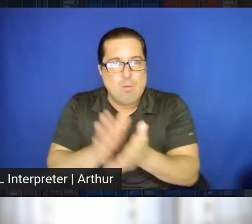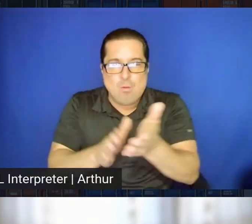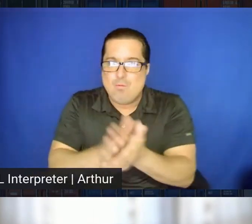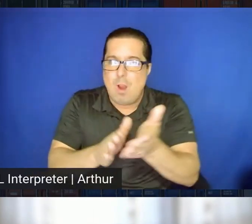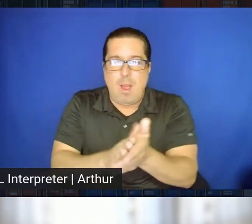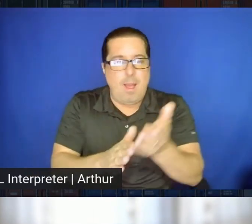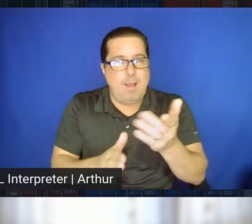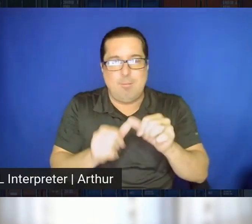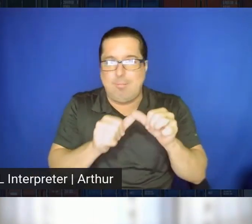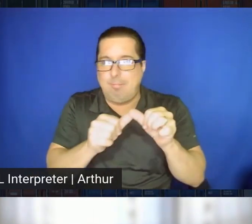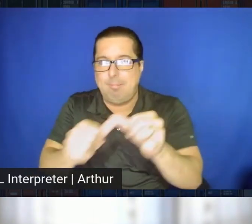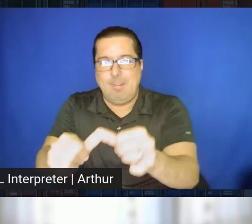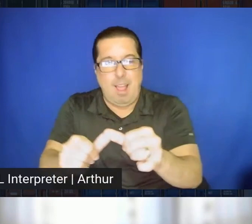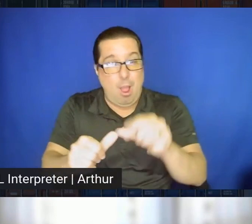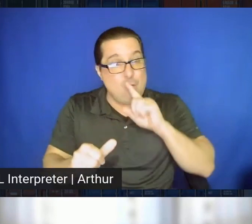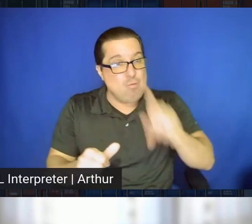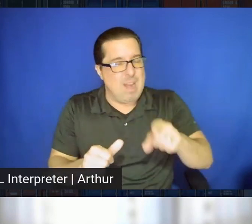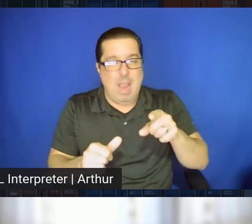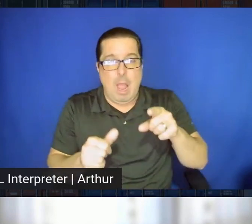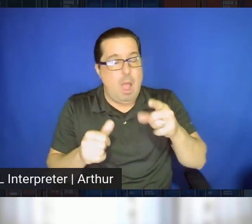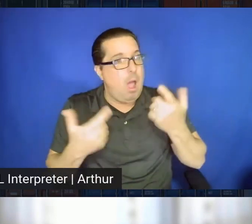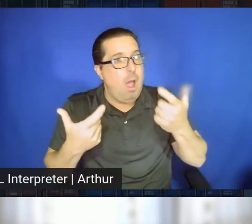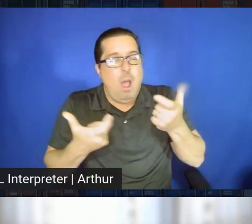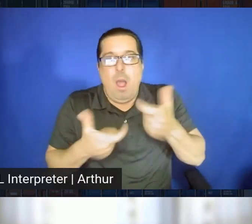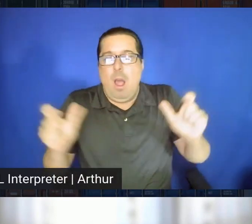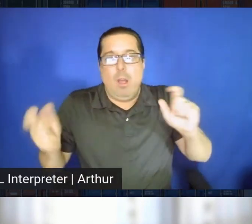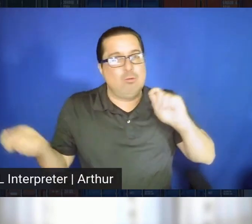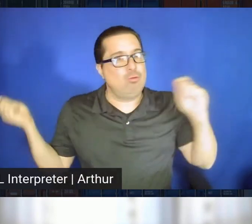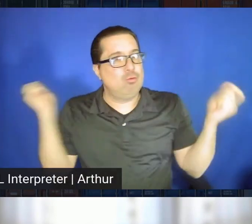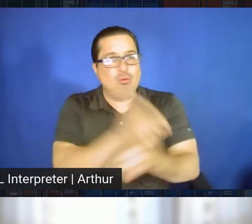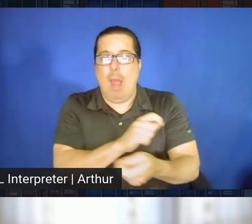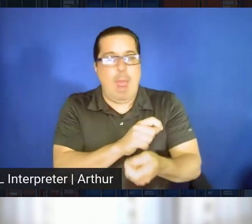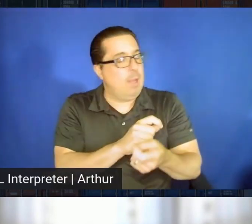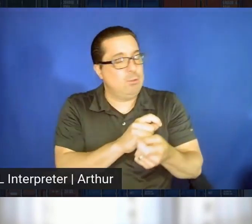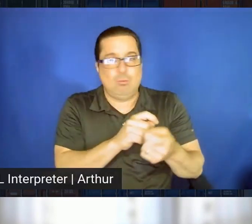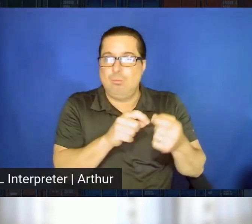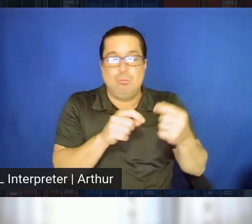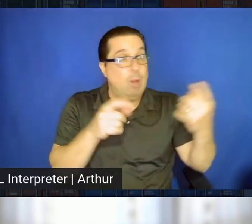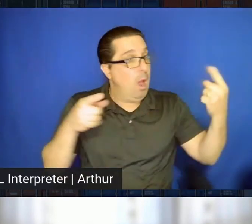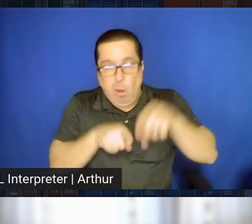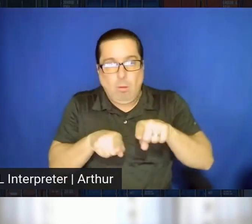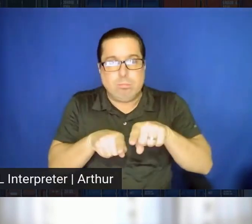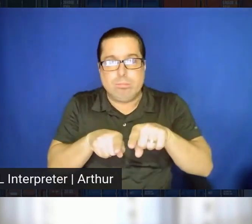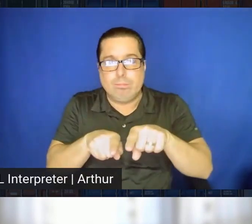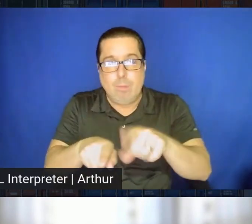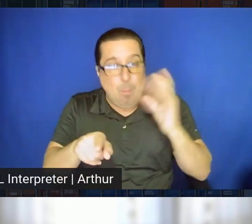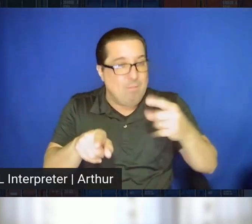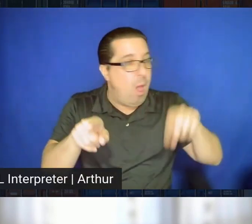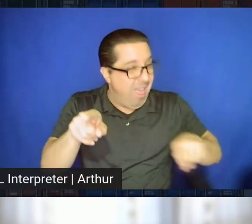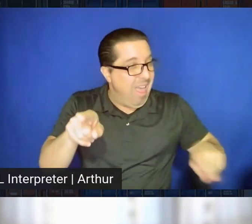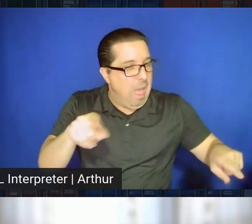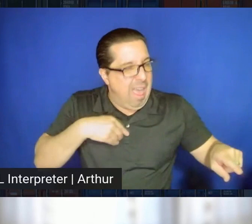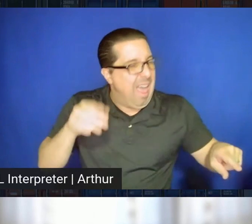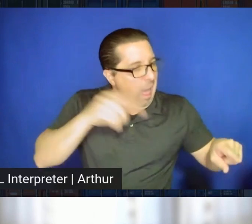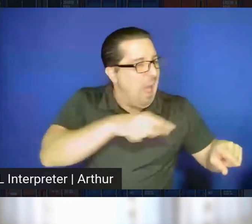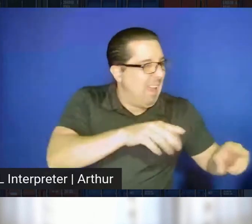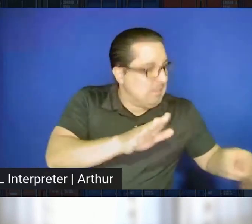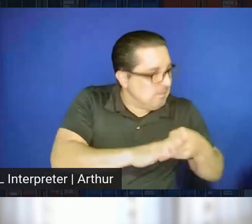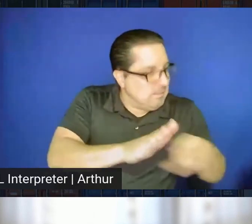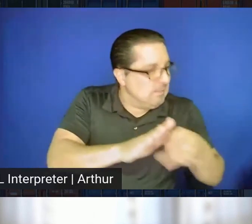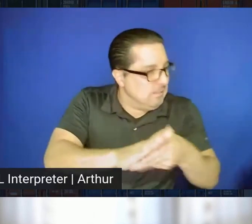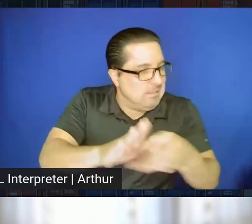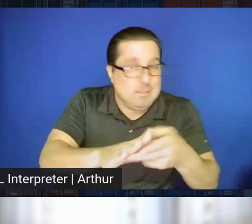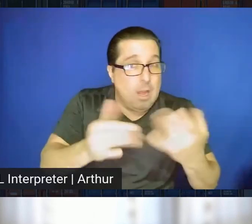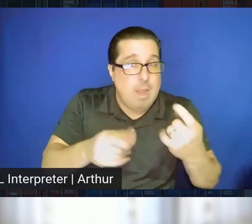real sea change in the way that we instrument projects, and particularly in cloud native. And one